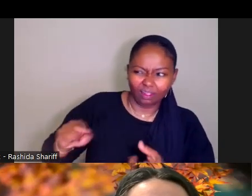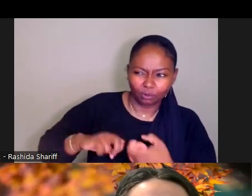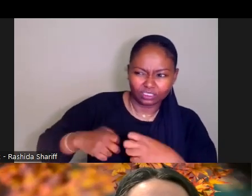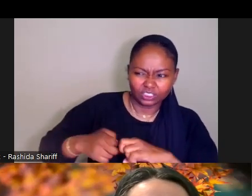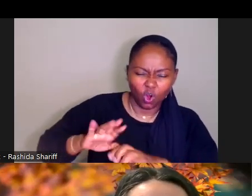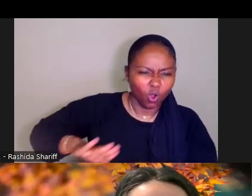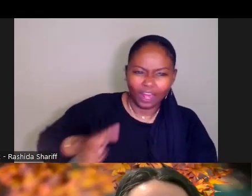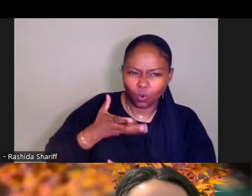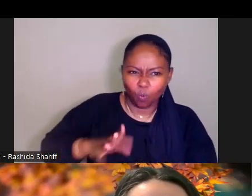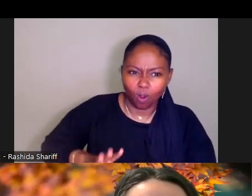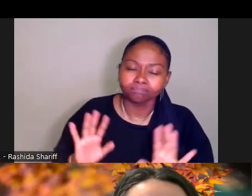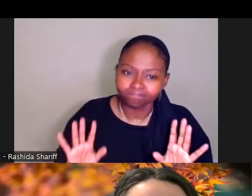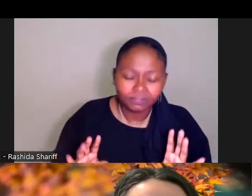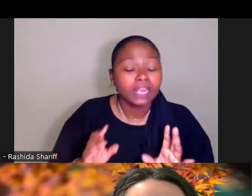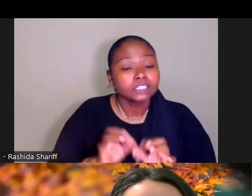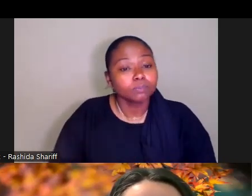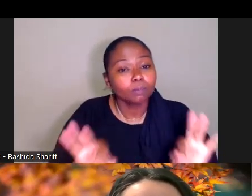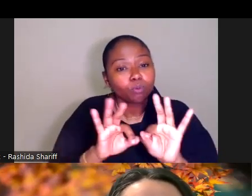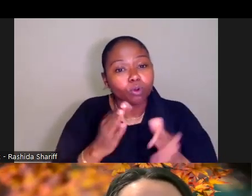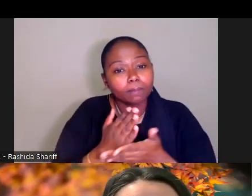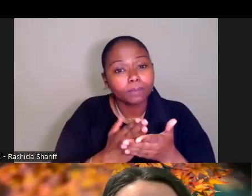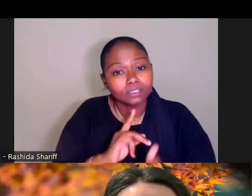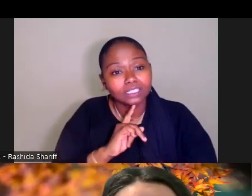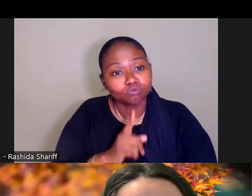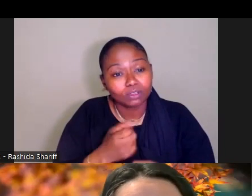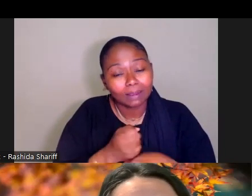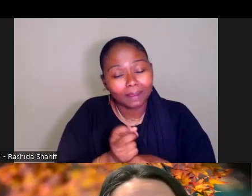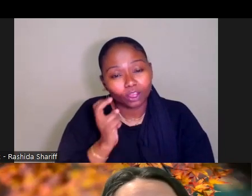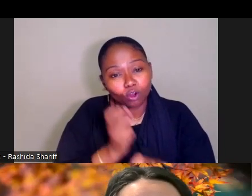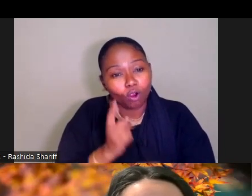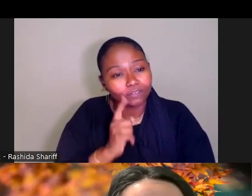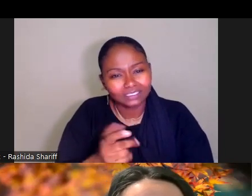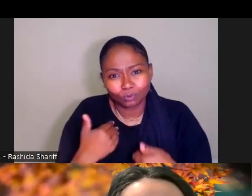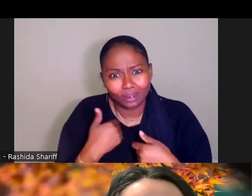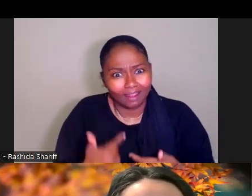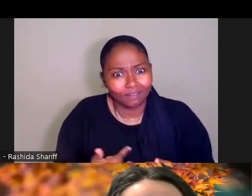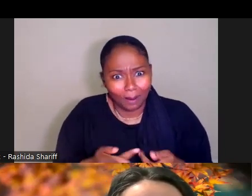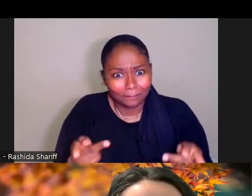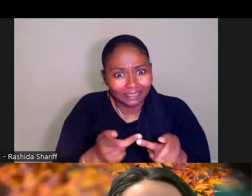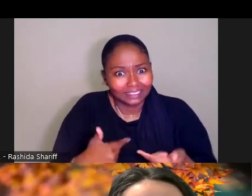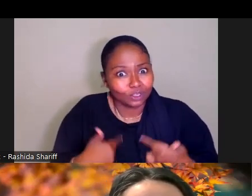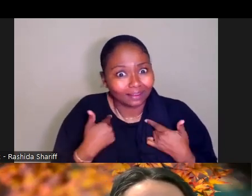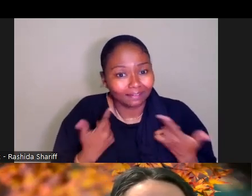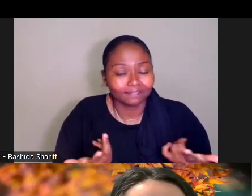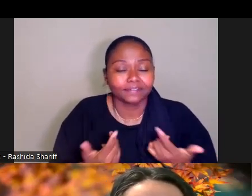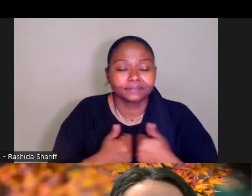more sort of factors in place can really make it hard for somebody just to have a place to live.